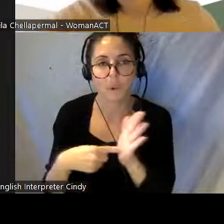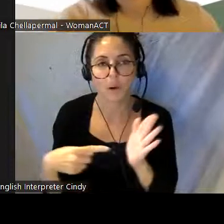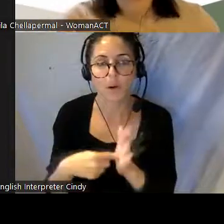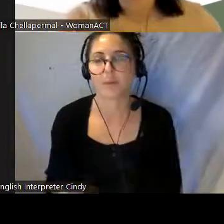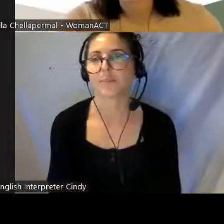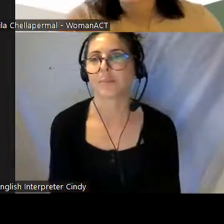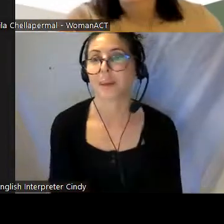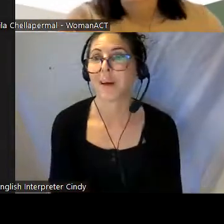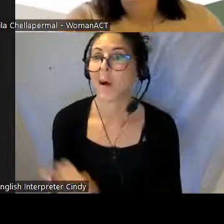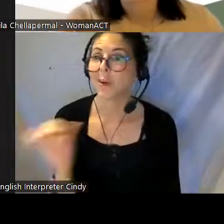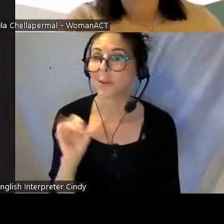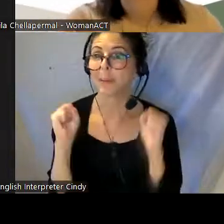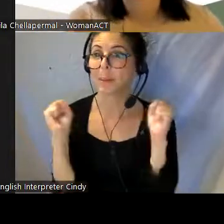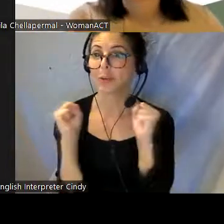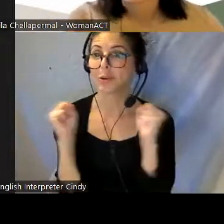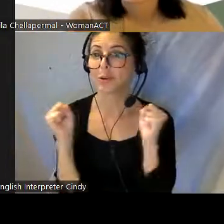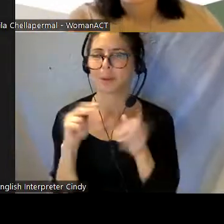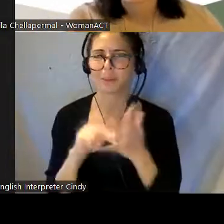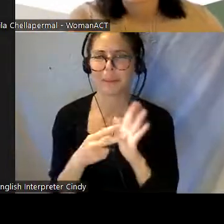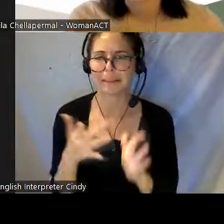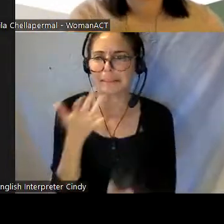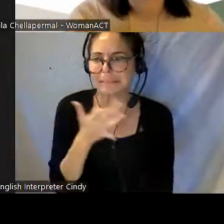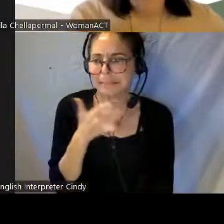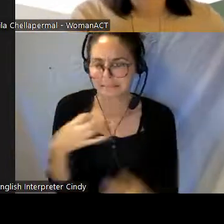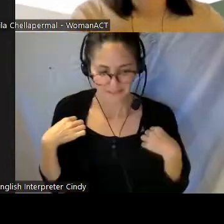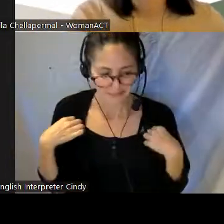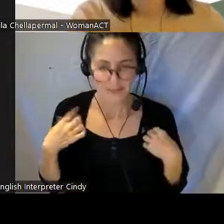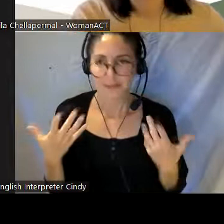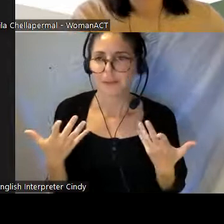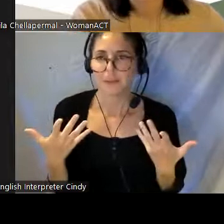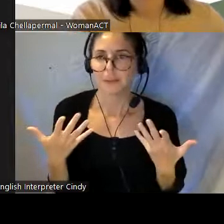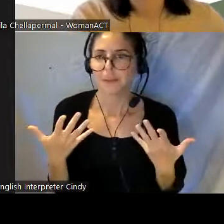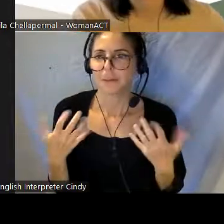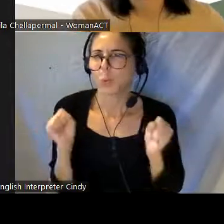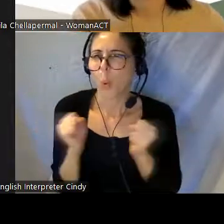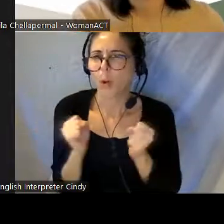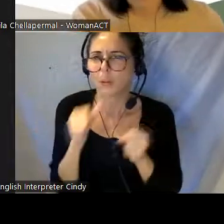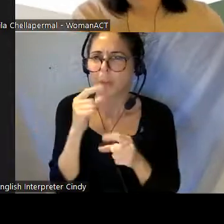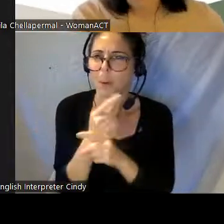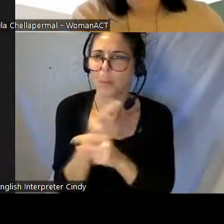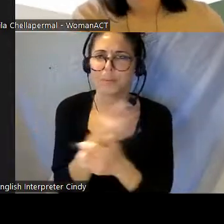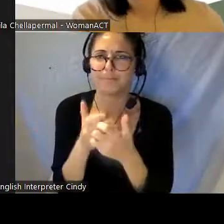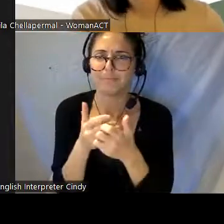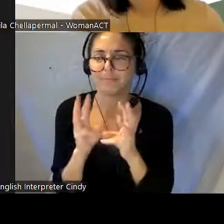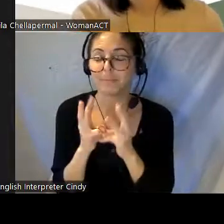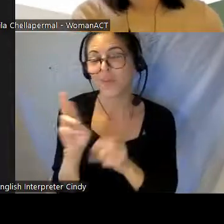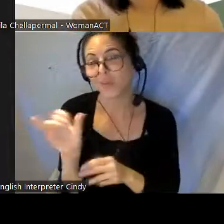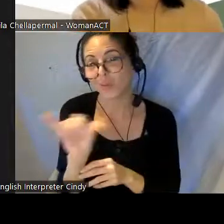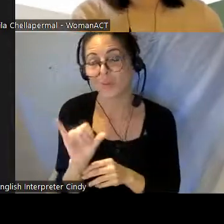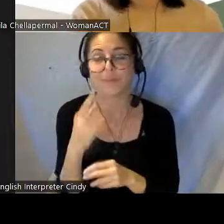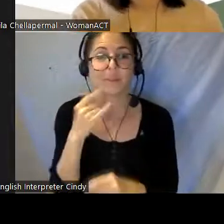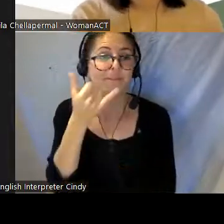wintertime, they might have not had appropriate clothing, so they couldn't access services. And that might also be in terms of phone access as well.